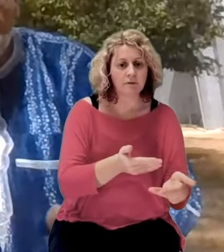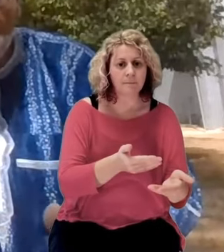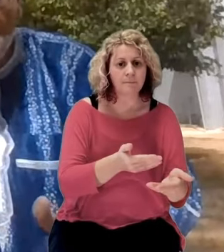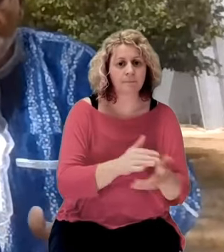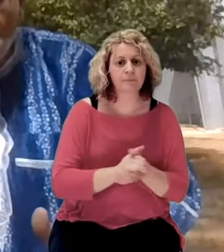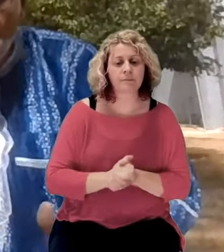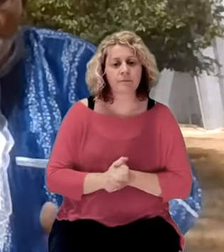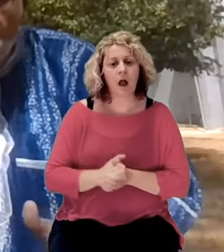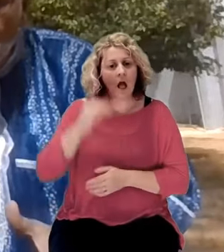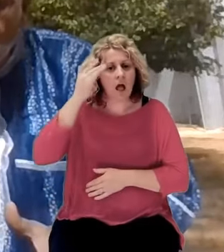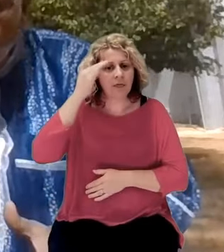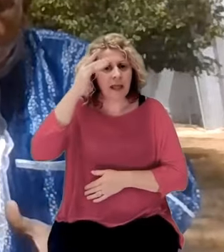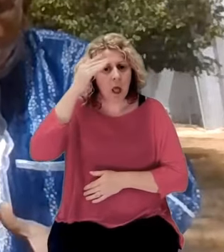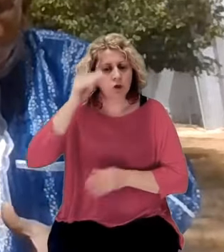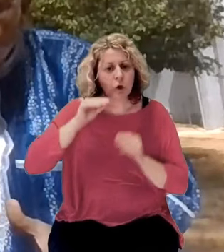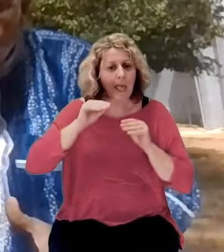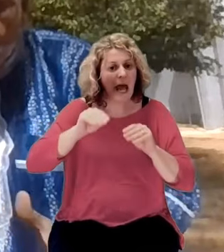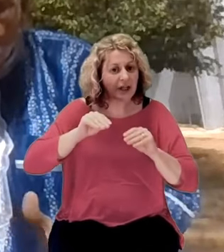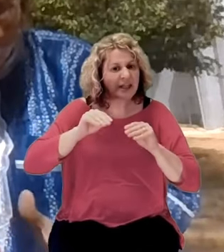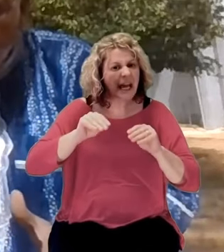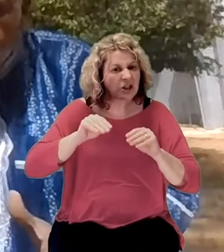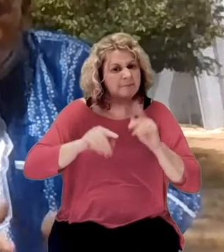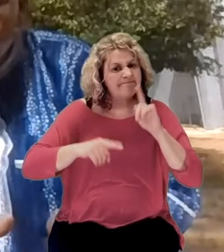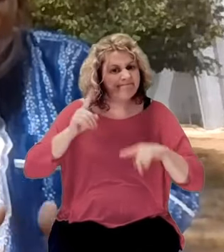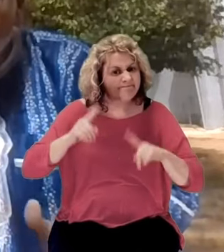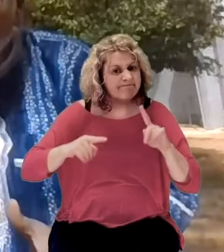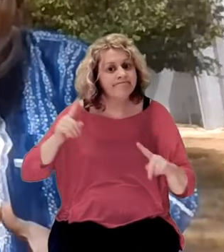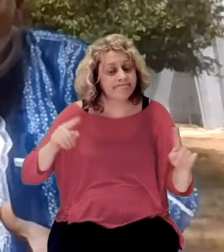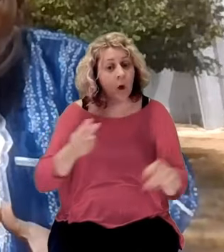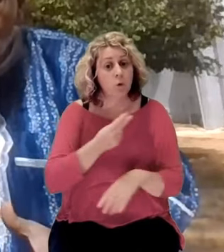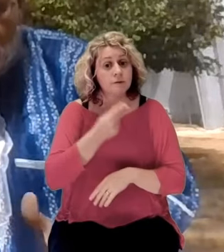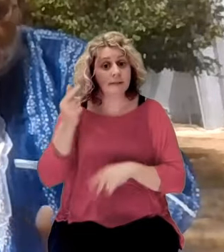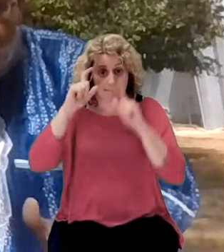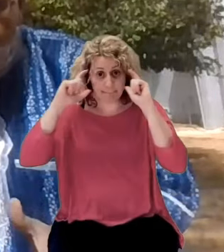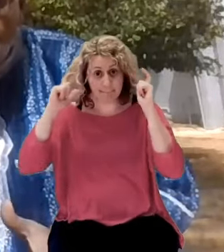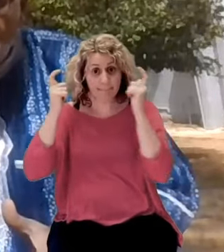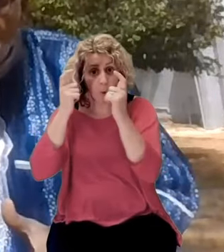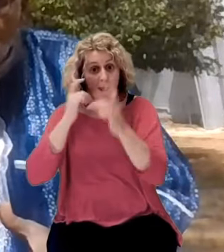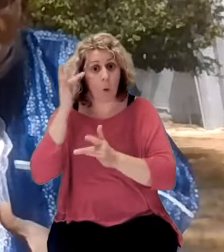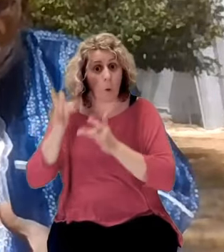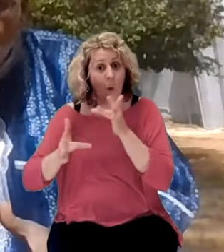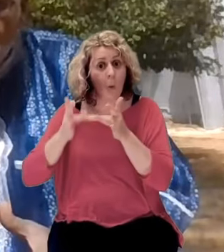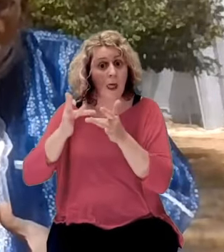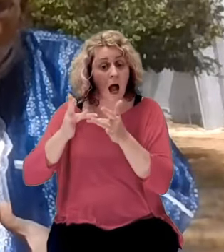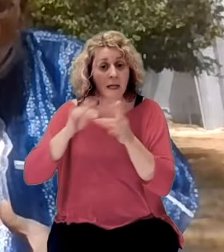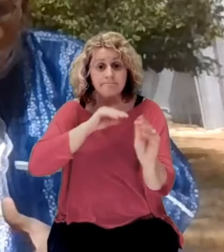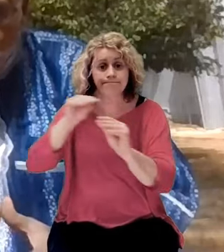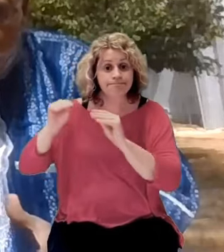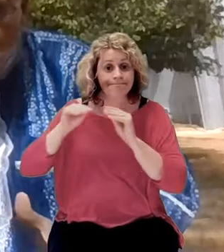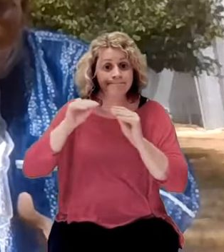be. Theological education, again, it's varied a bit. Some of the places have been able to